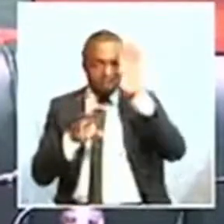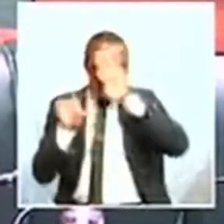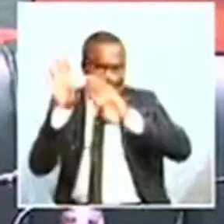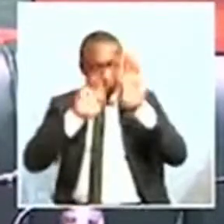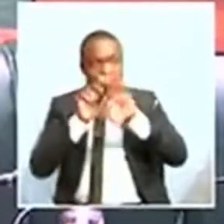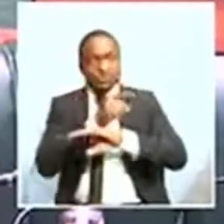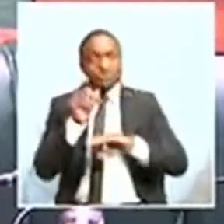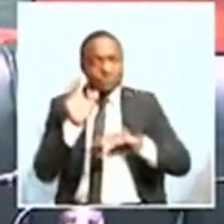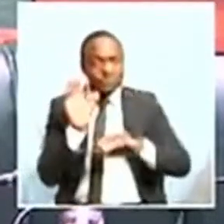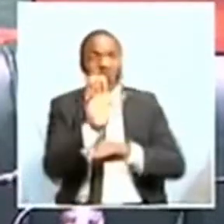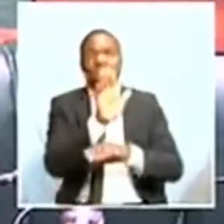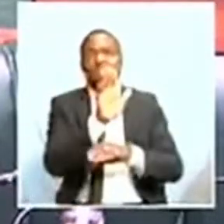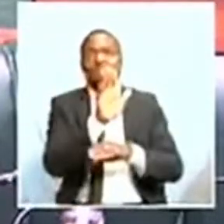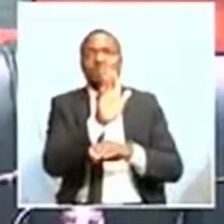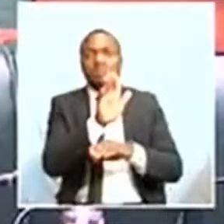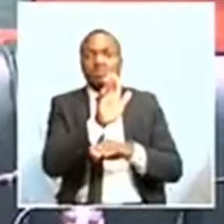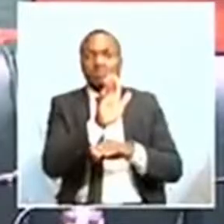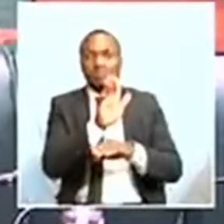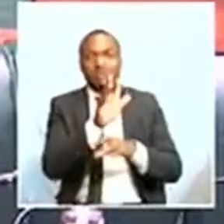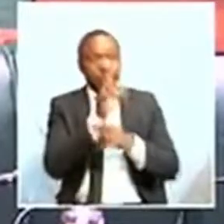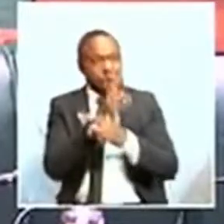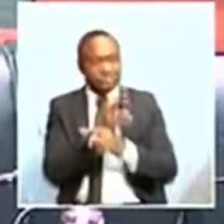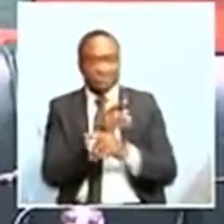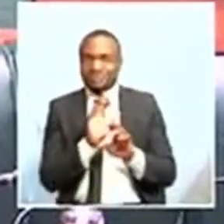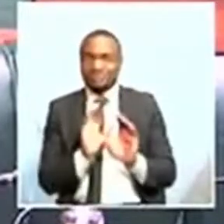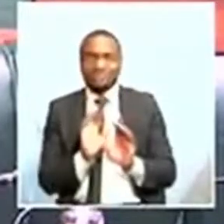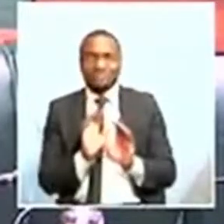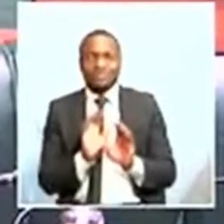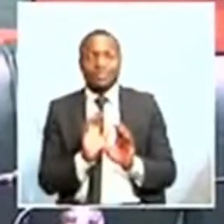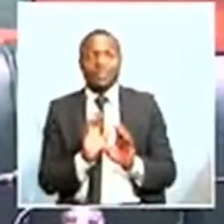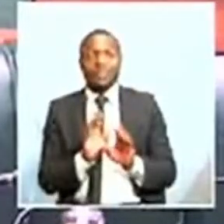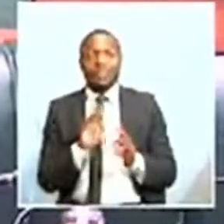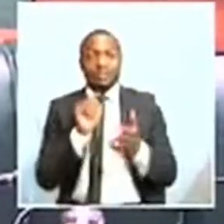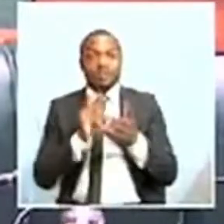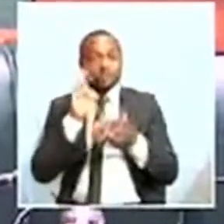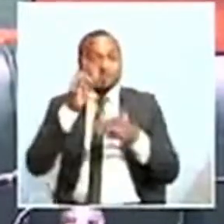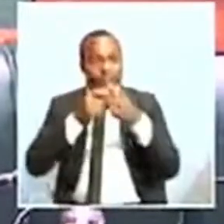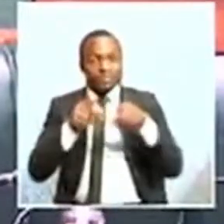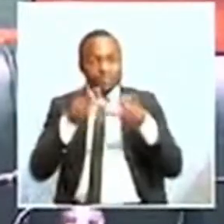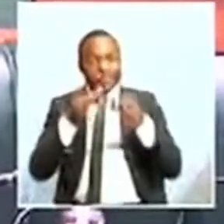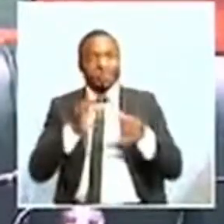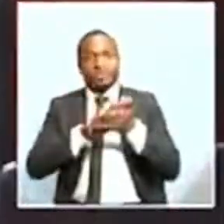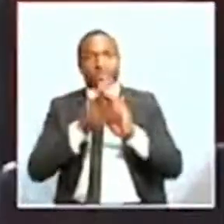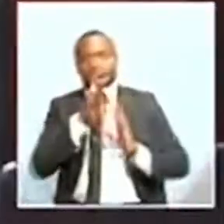your travels. That can come if it has escalated. I thank you, Madam Speaker.